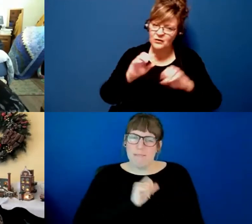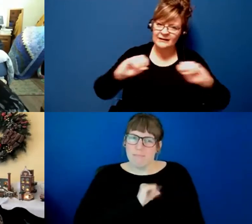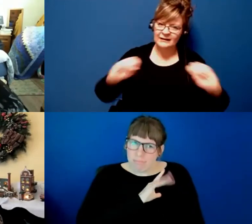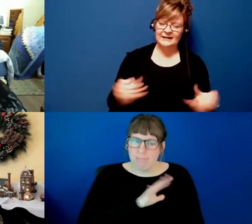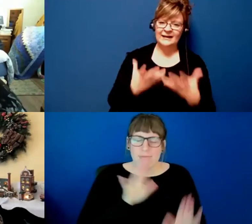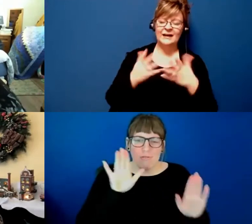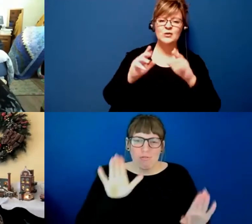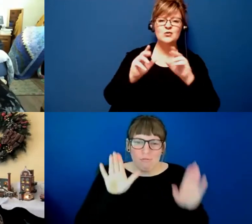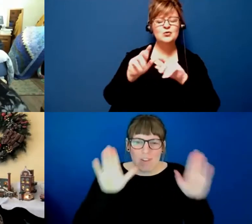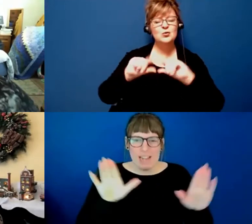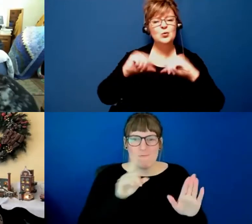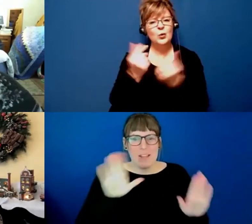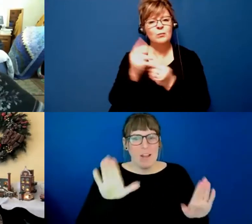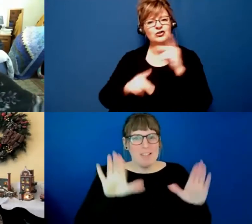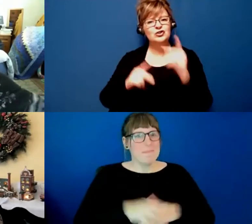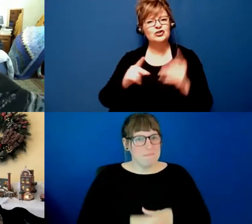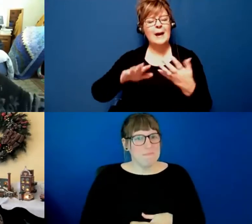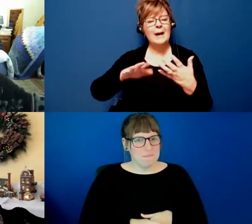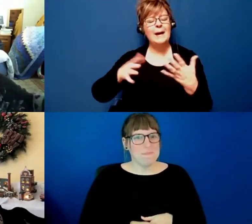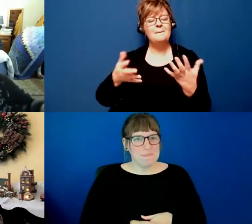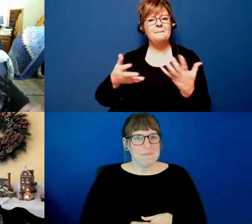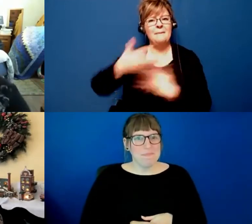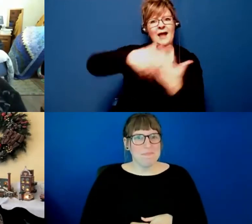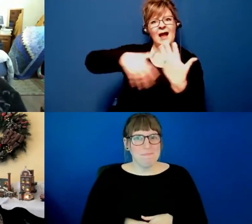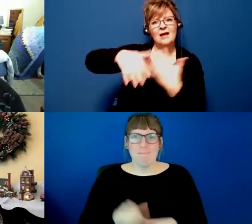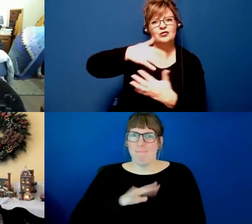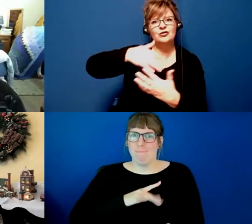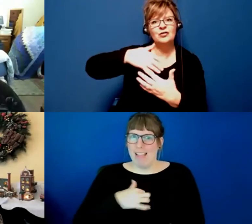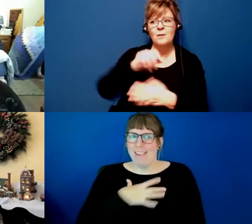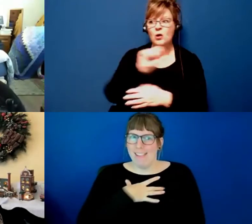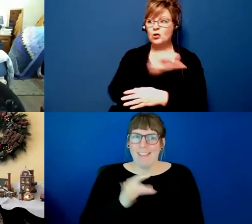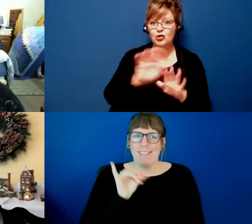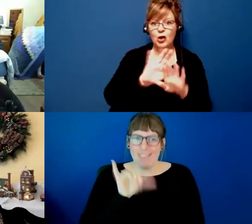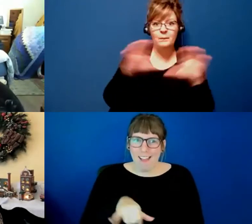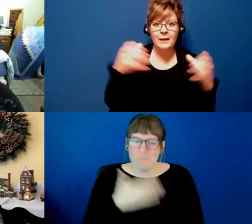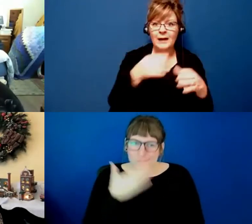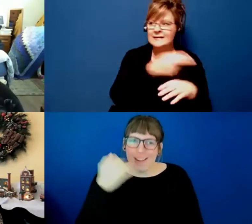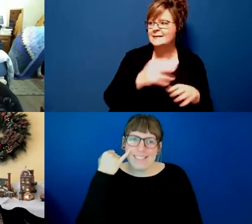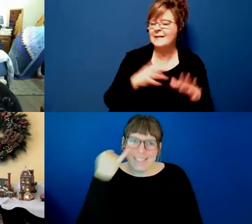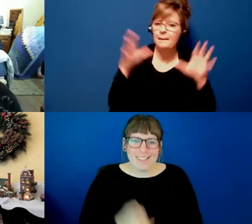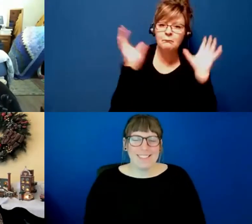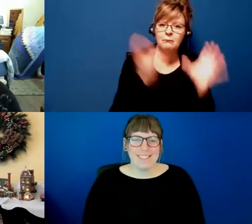very awesome. And I really, really like that.